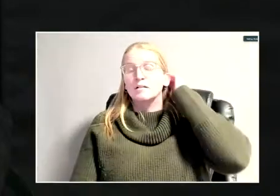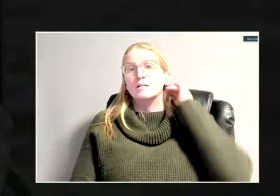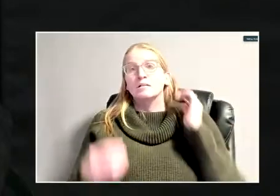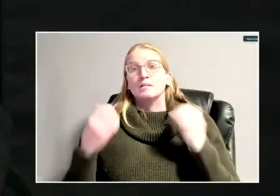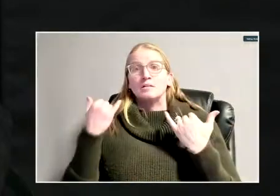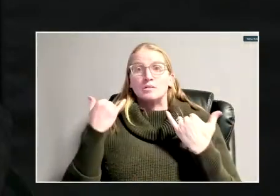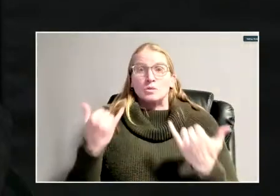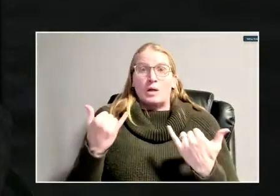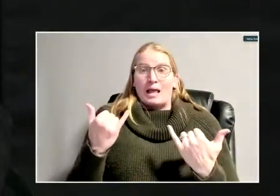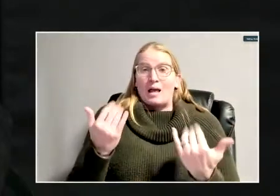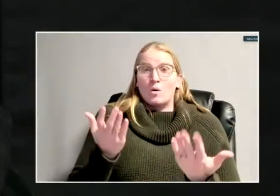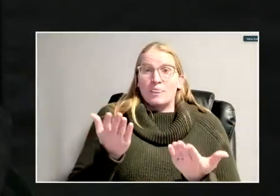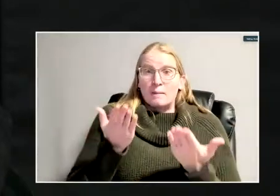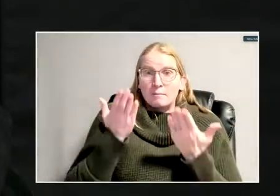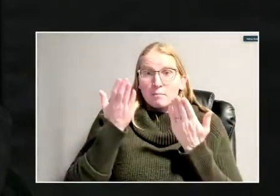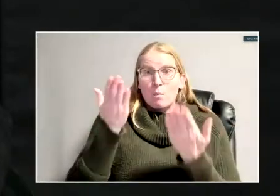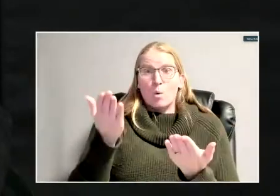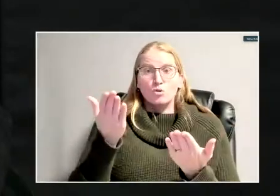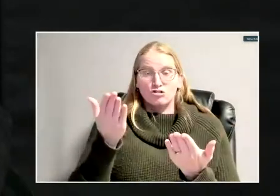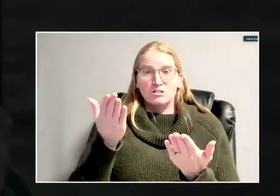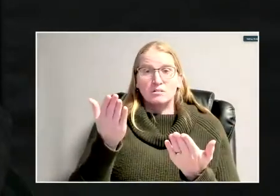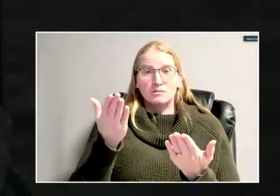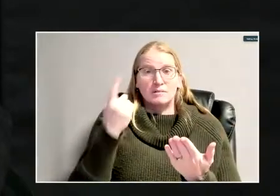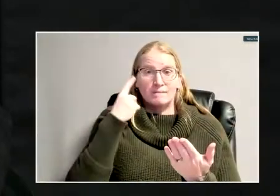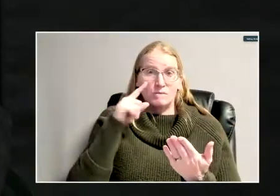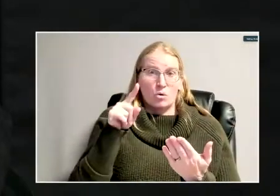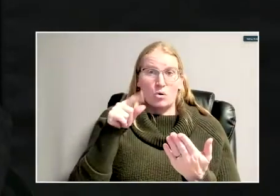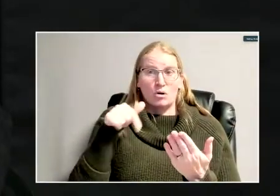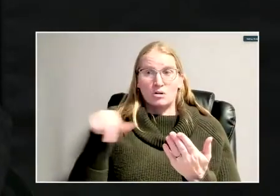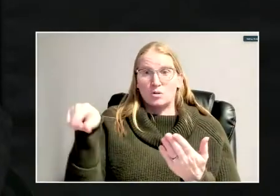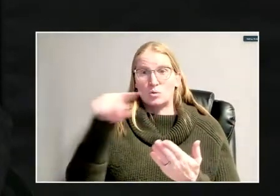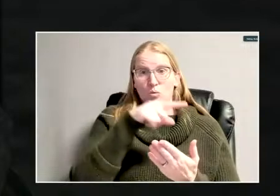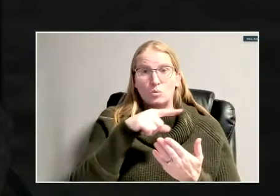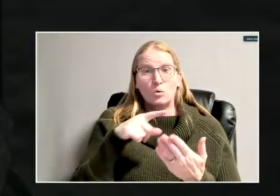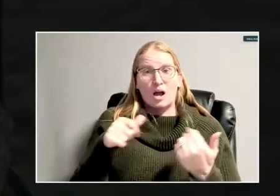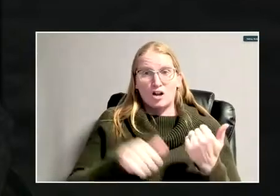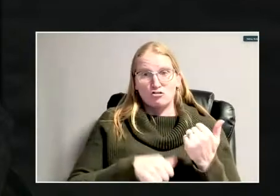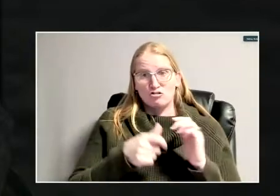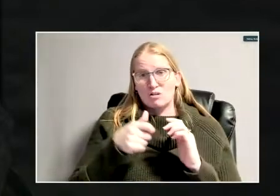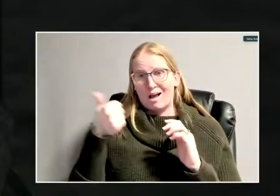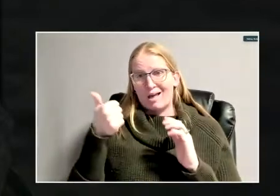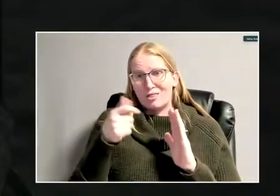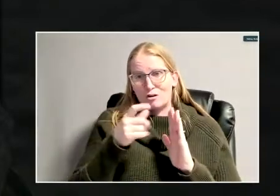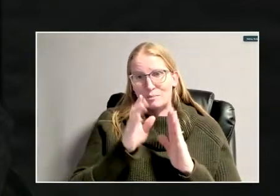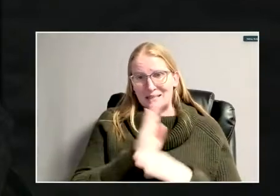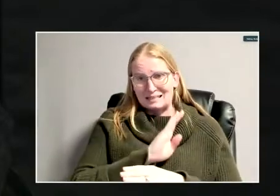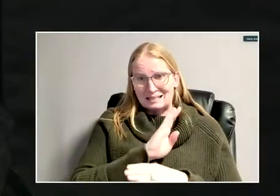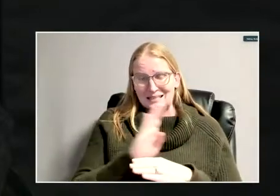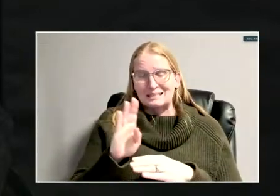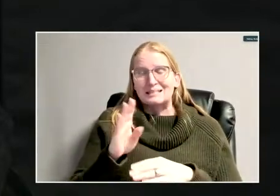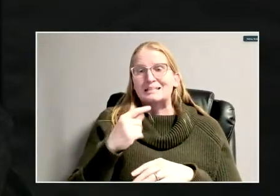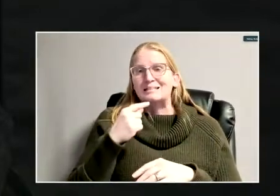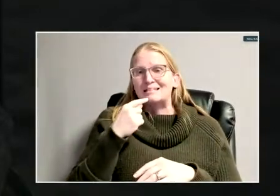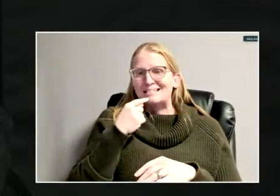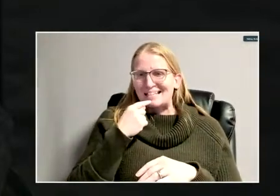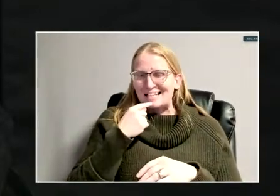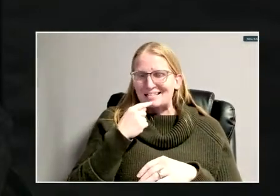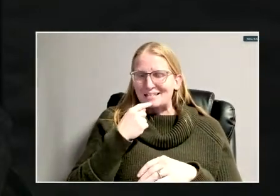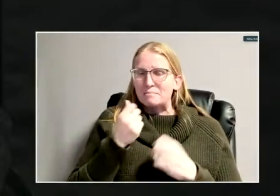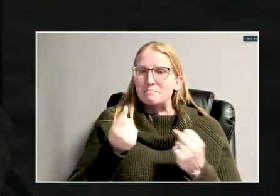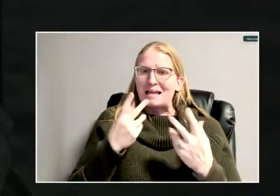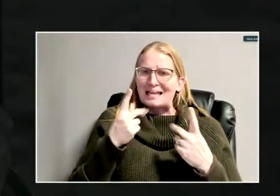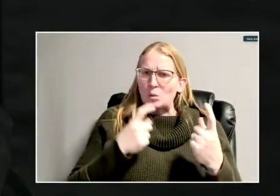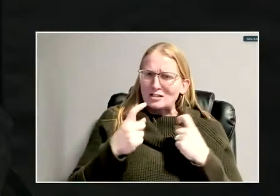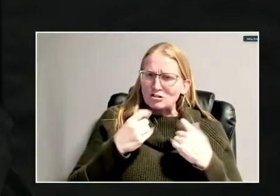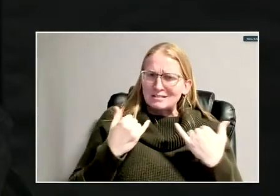before um the body under other business reads as follows whereas many questions came up today pertaining to Robert's rules that have made it